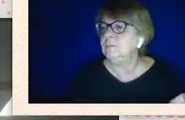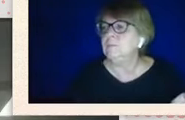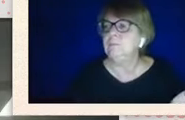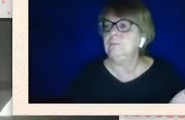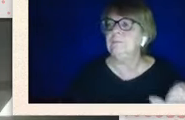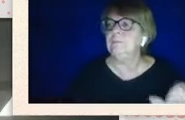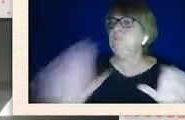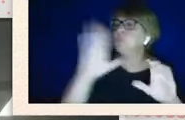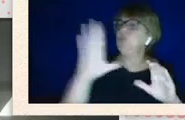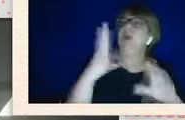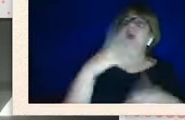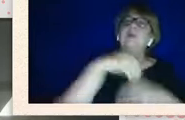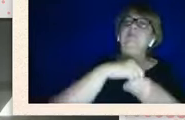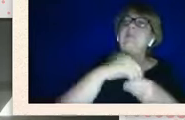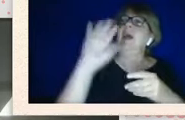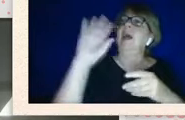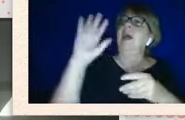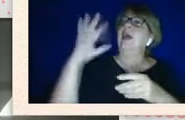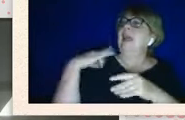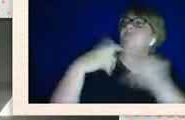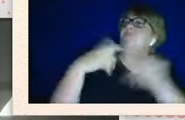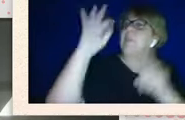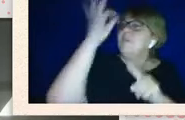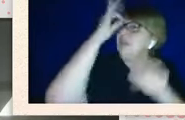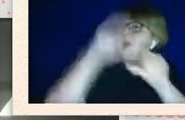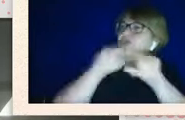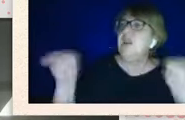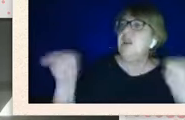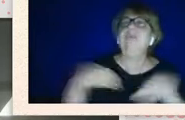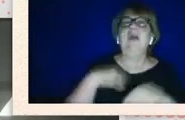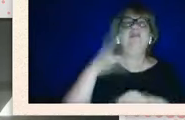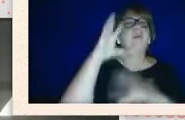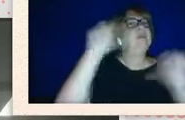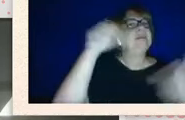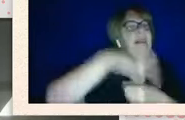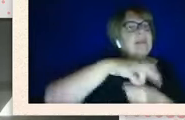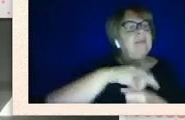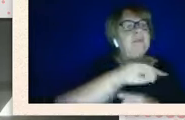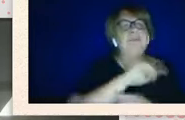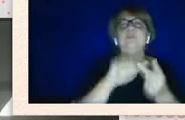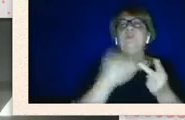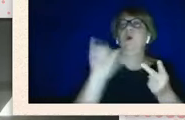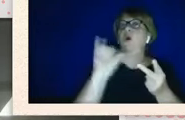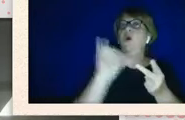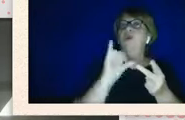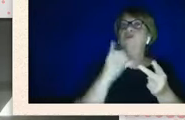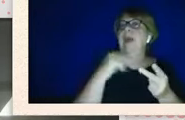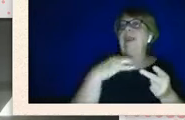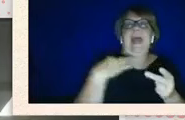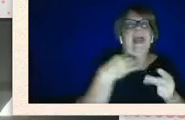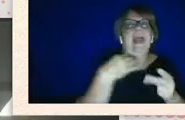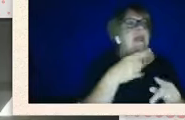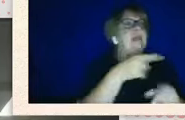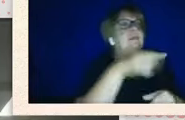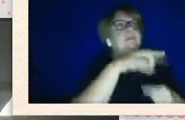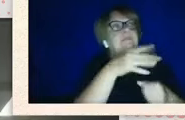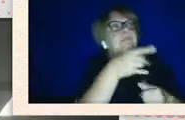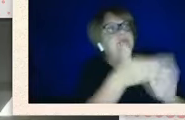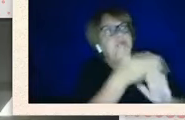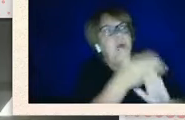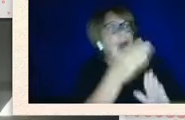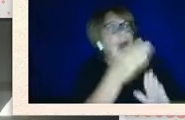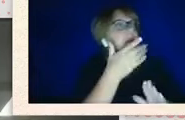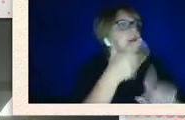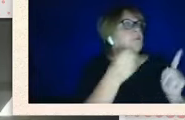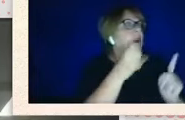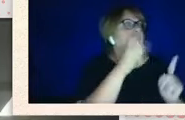level. We have our presidential election. We're also going to engage with candidates at the state level. We're going to look at all the House and Senate seats